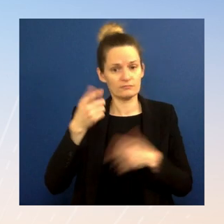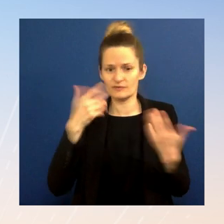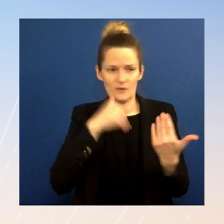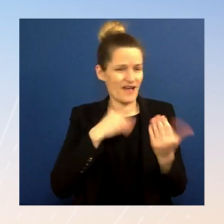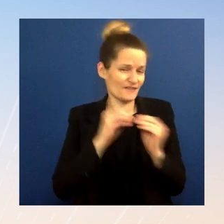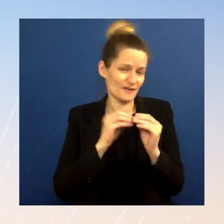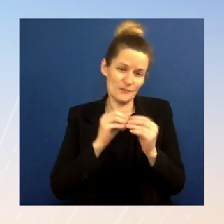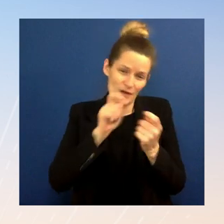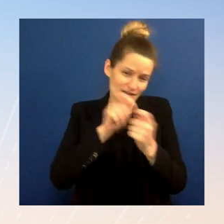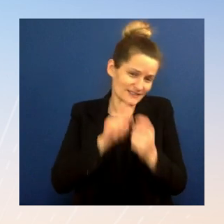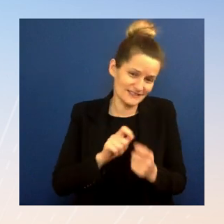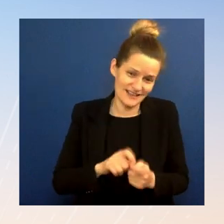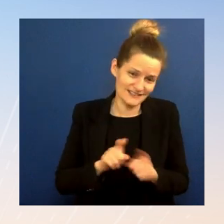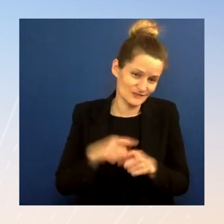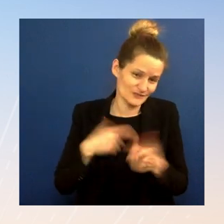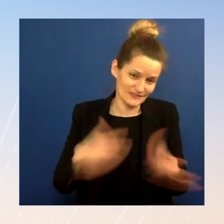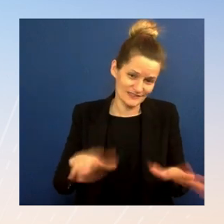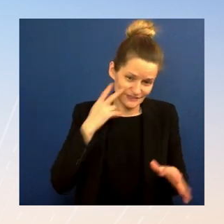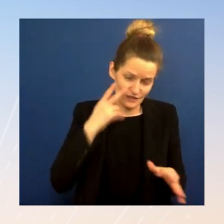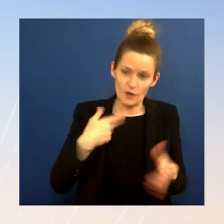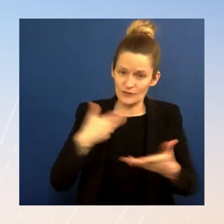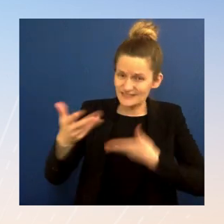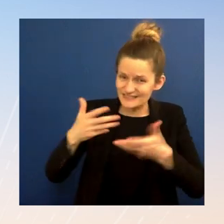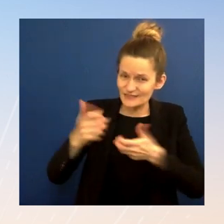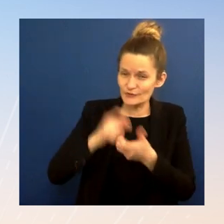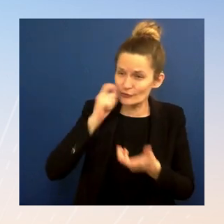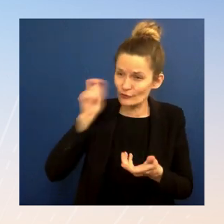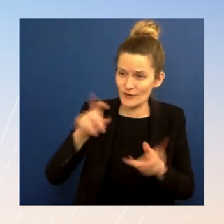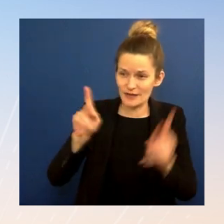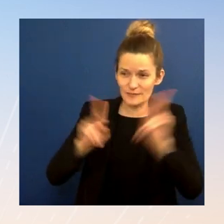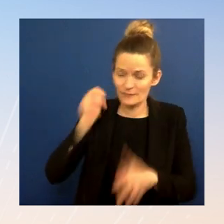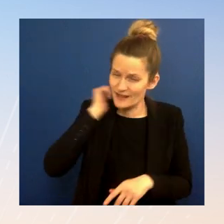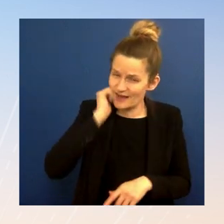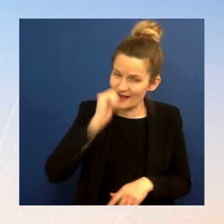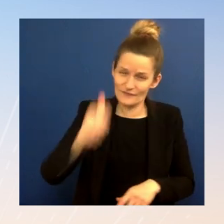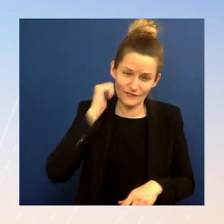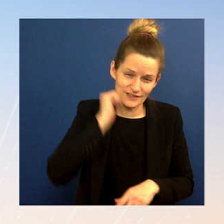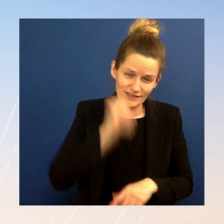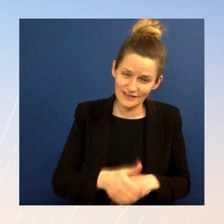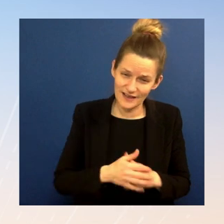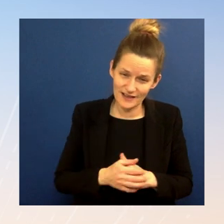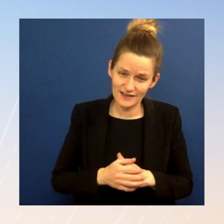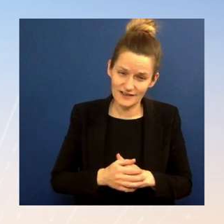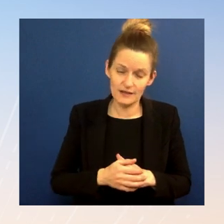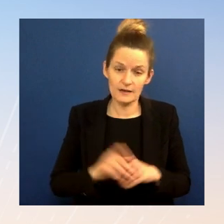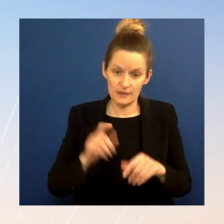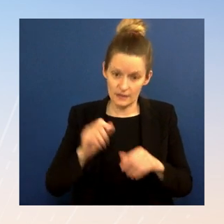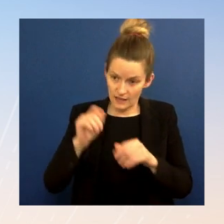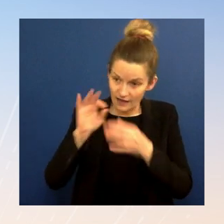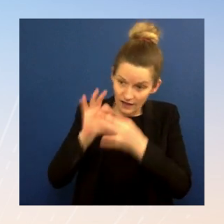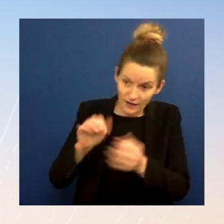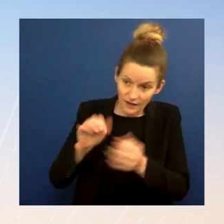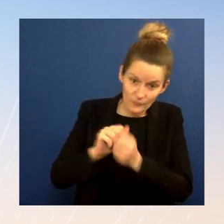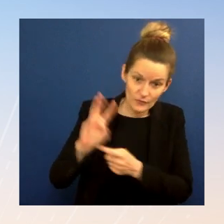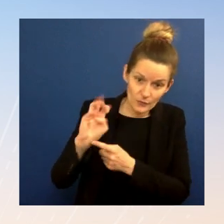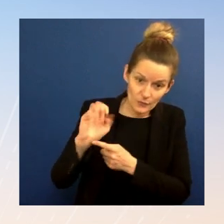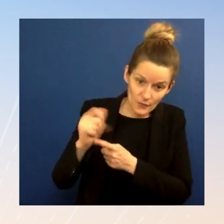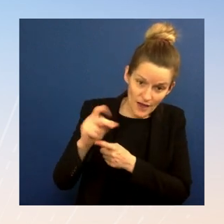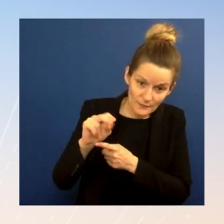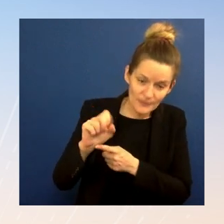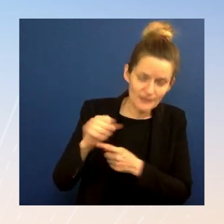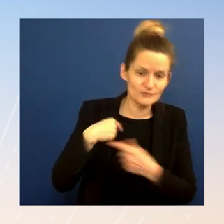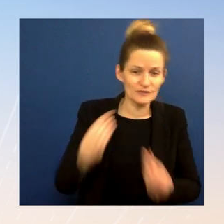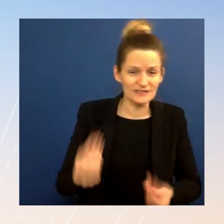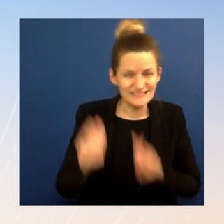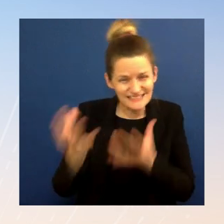day. Beyond that, I would say in terms of the delivery of weapons, we do it as quickly as we humanly possibly can through our